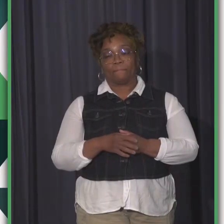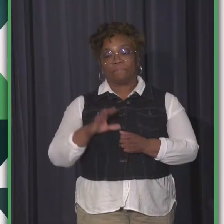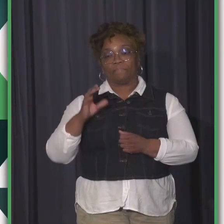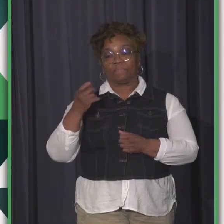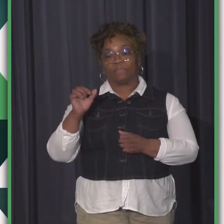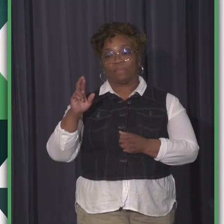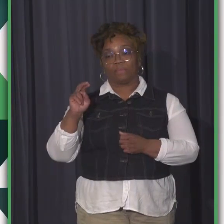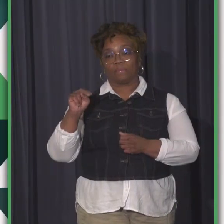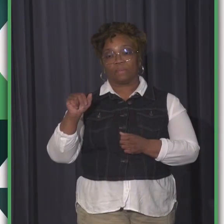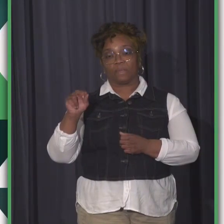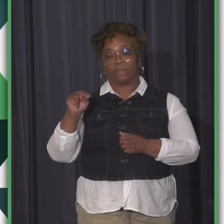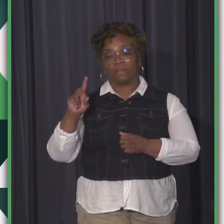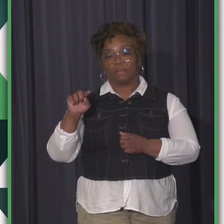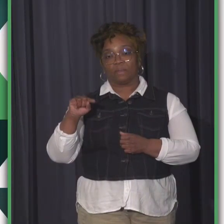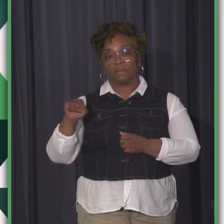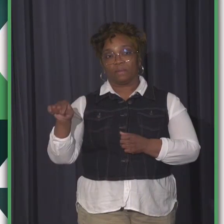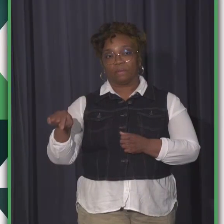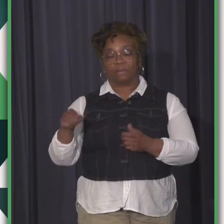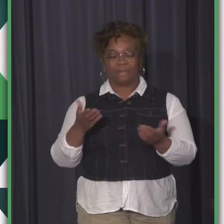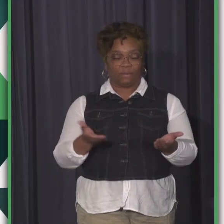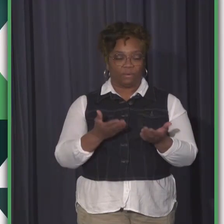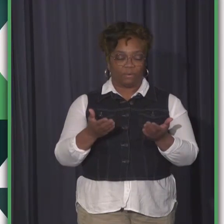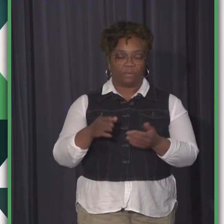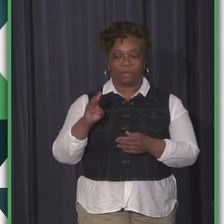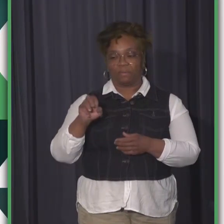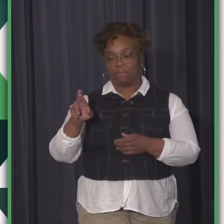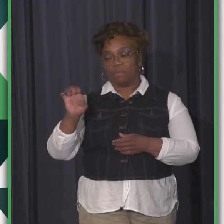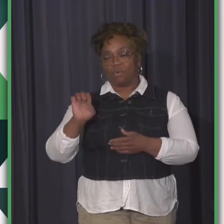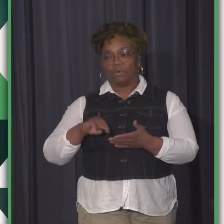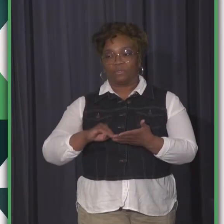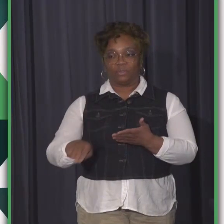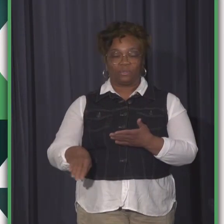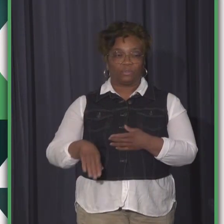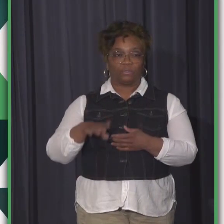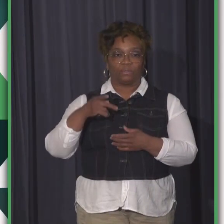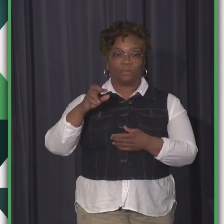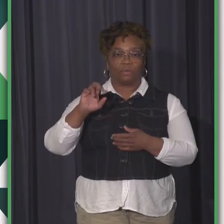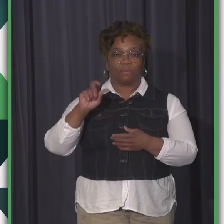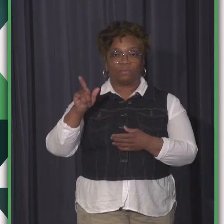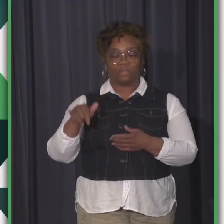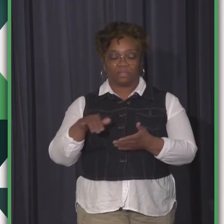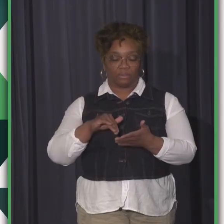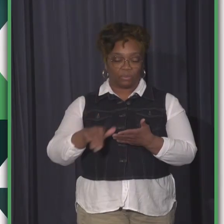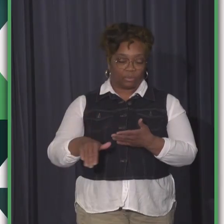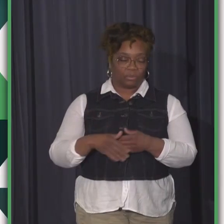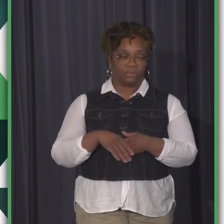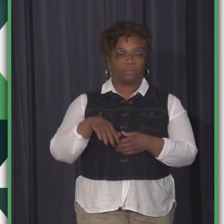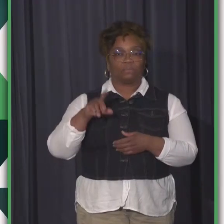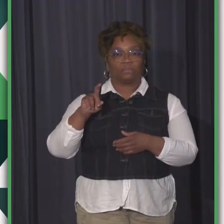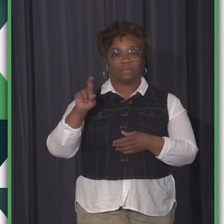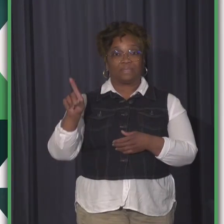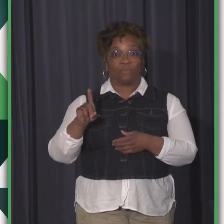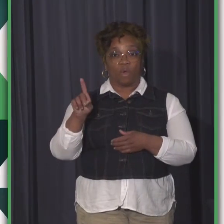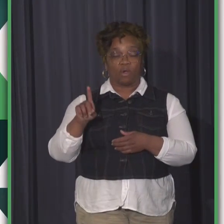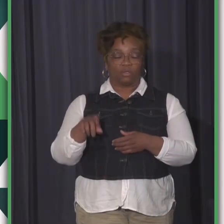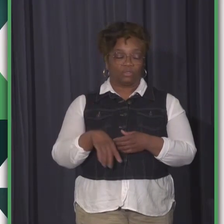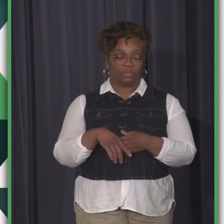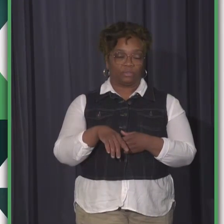Commissioner Hernandez. Present. Commissioner Moore excused, Commissioner Presley excused, Commissioner DeWalsh,